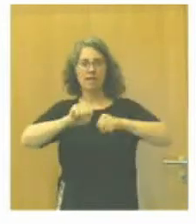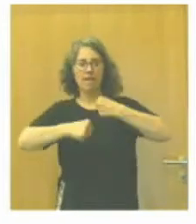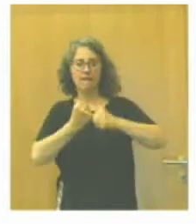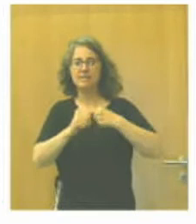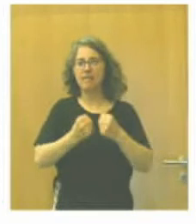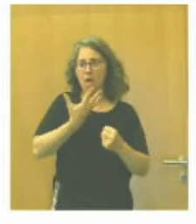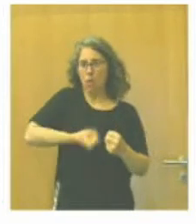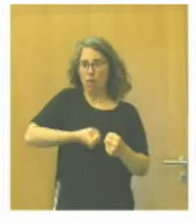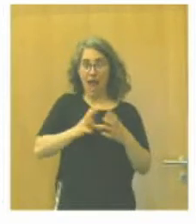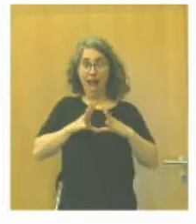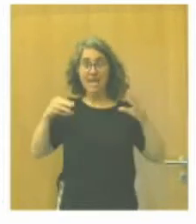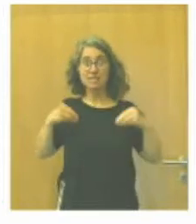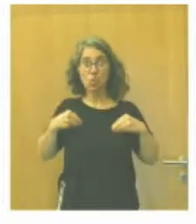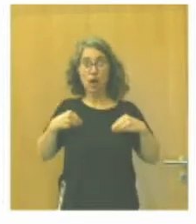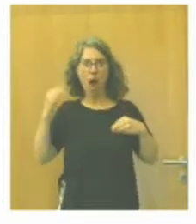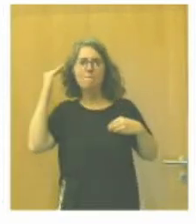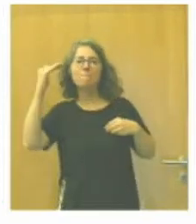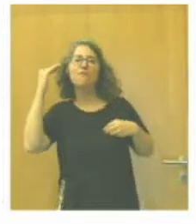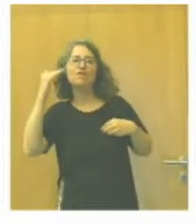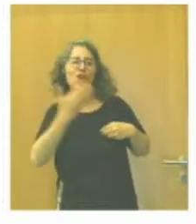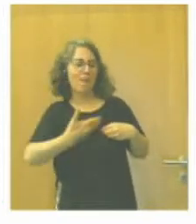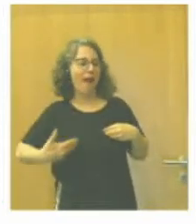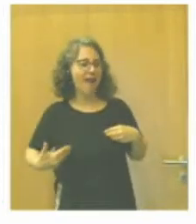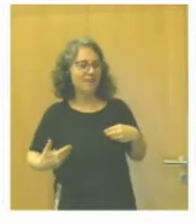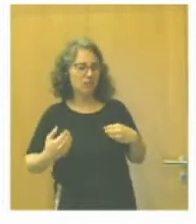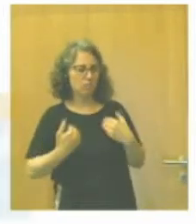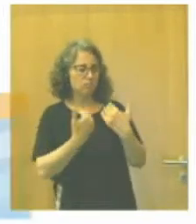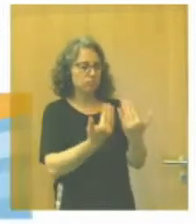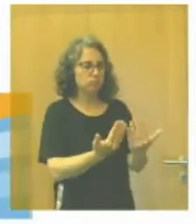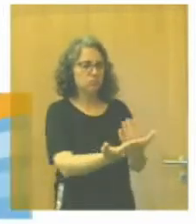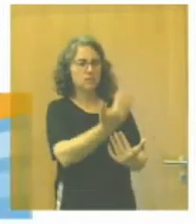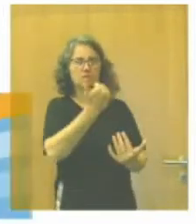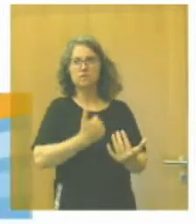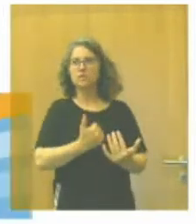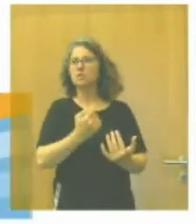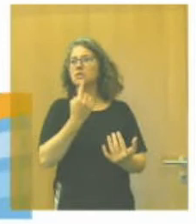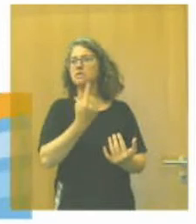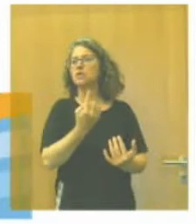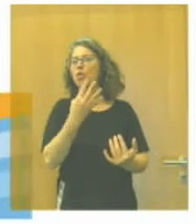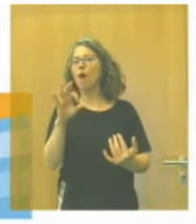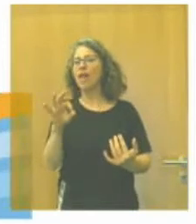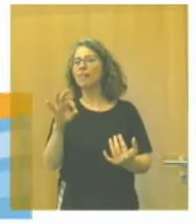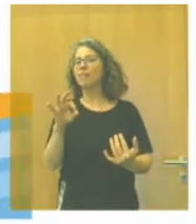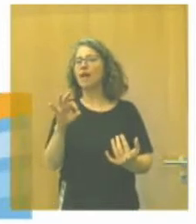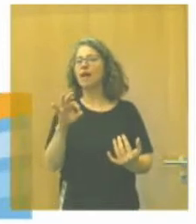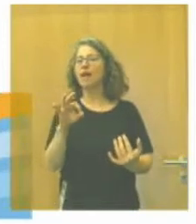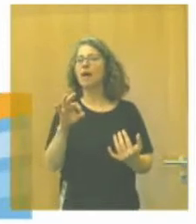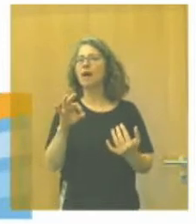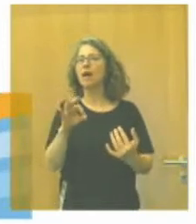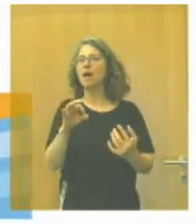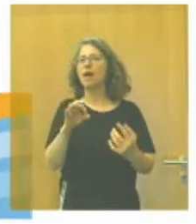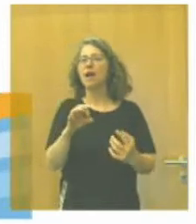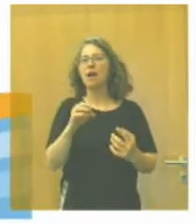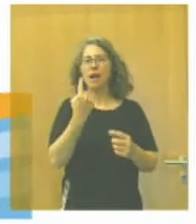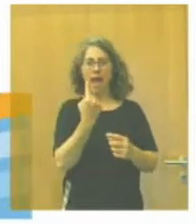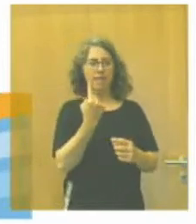of $147 per dollar spent on the program, so very high relative to just about anything that you'll find